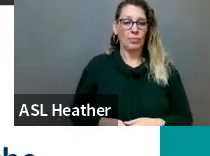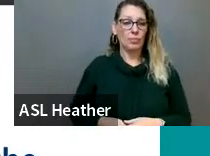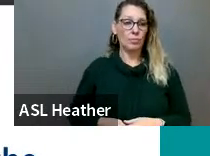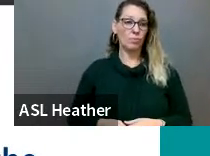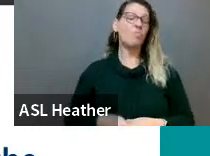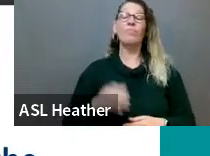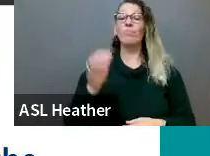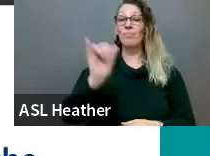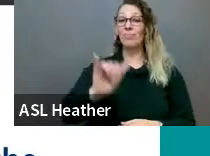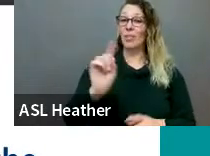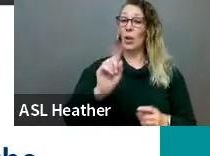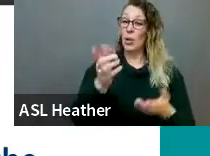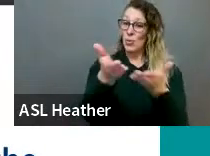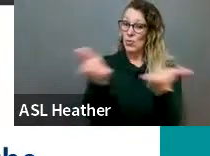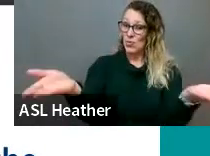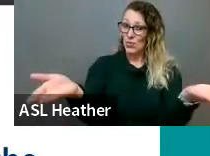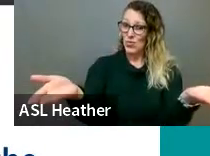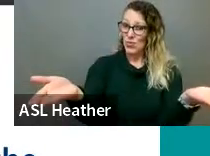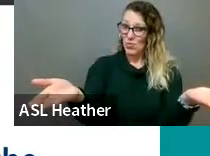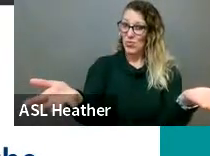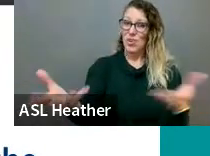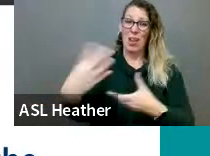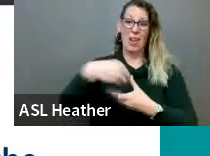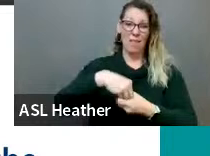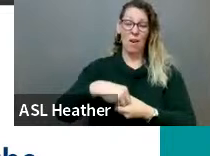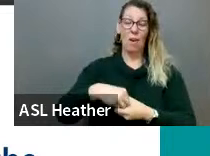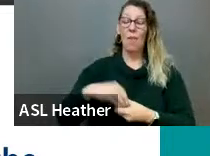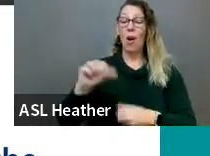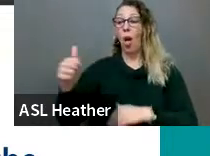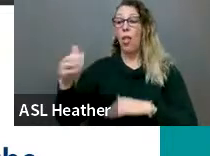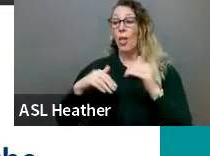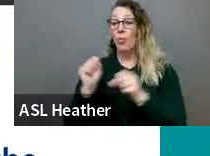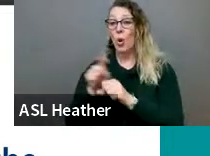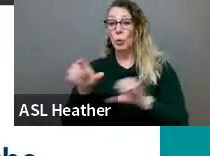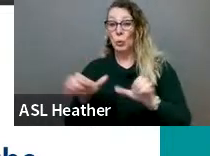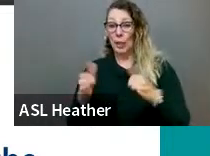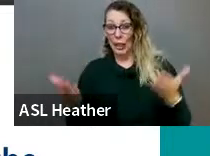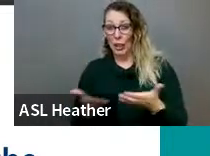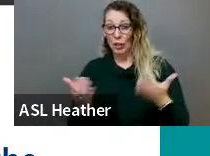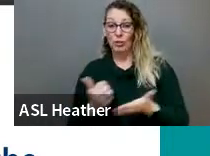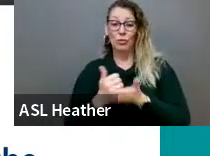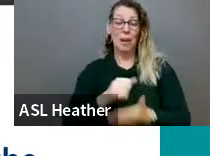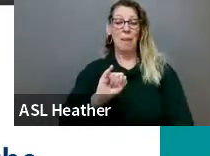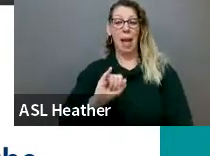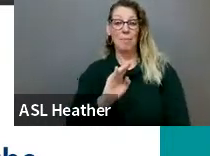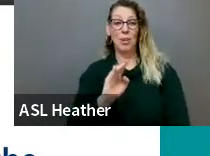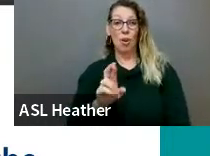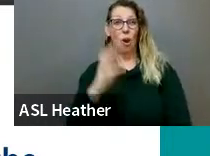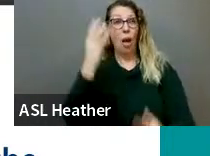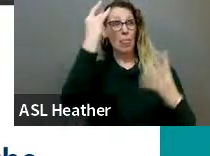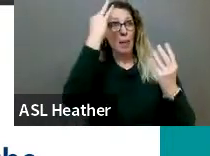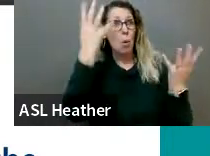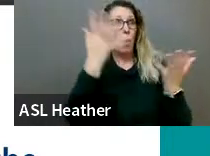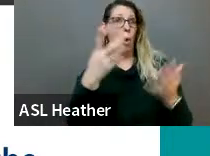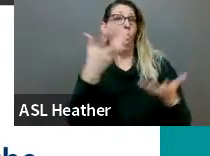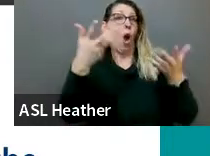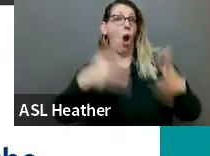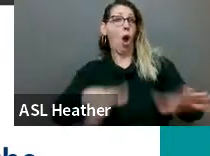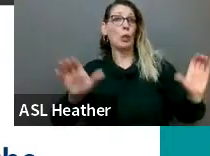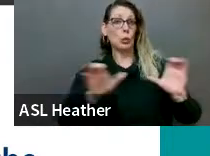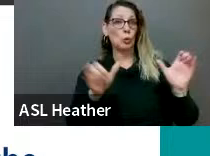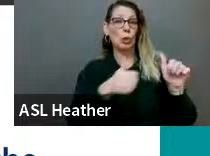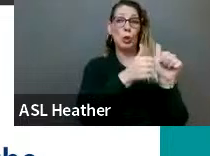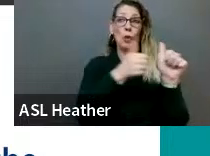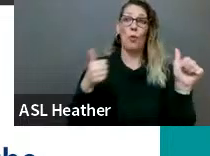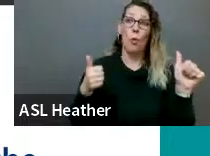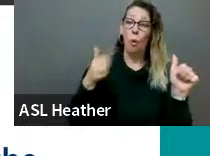So that's where you come in. So besides the work you're doing here to help IBR think about what we're already doing to avoid